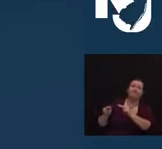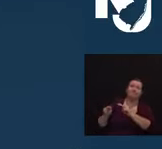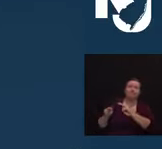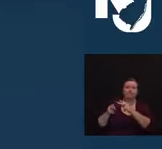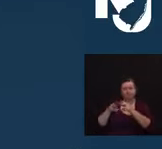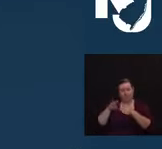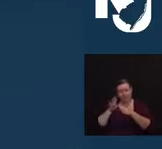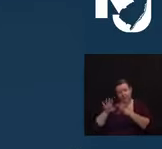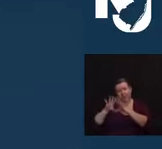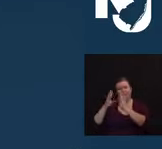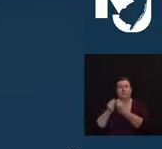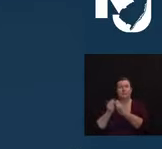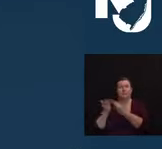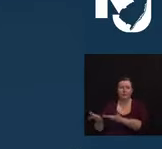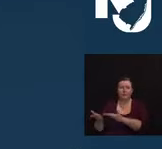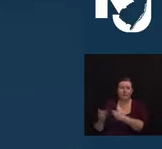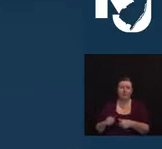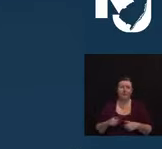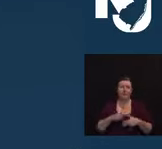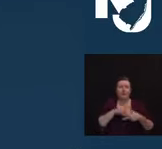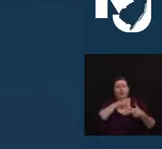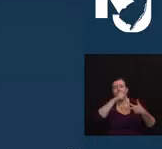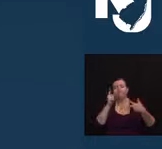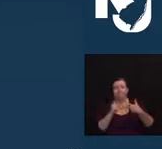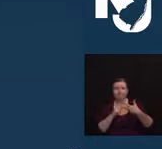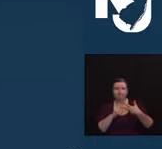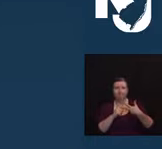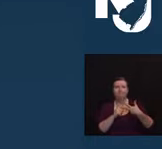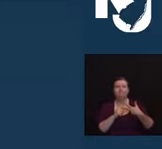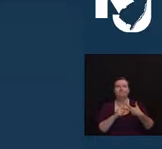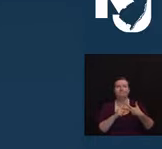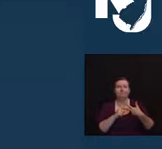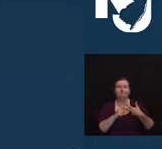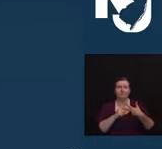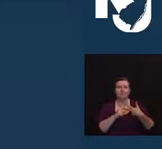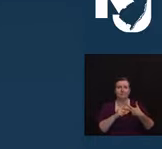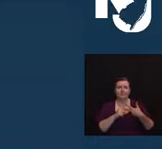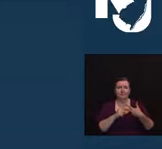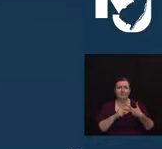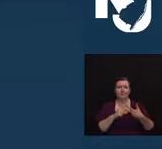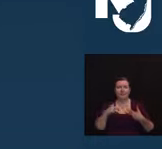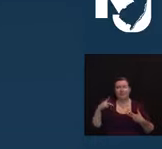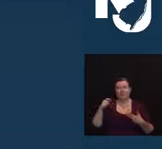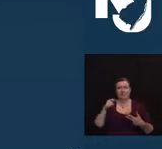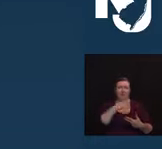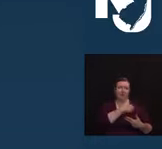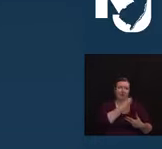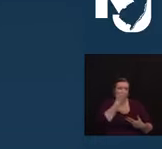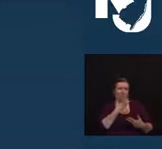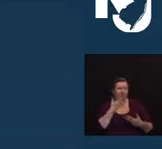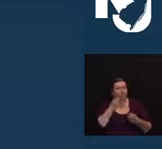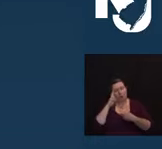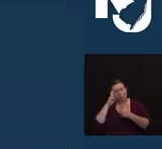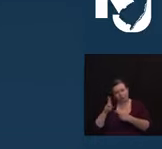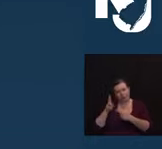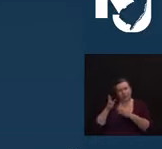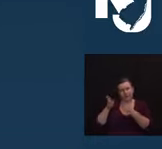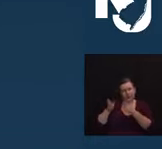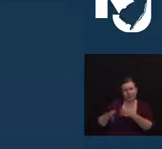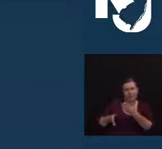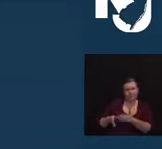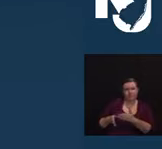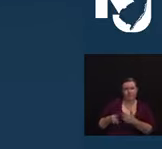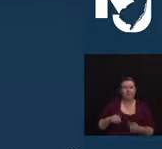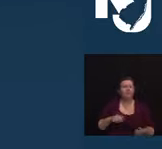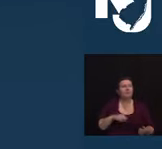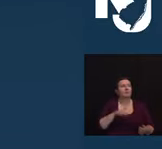Next up, Pat, we remember retired police detective Sergeant A. James Jim Rambo,